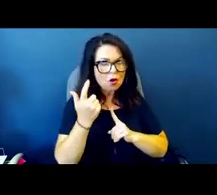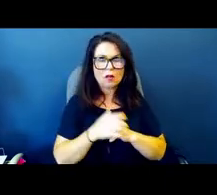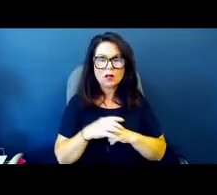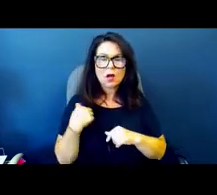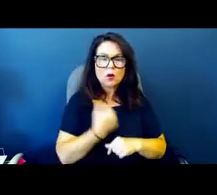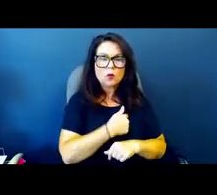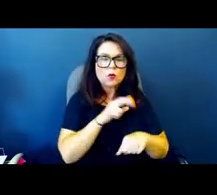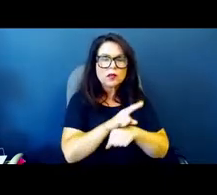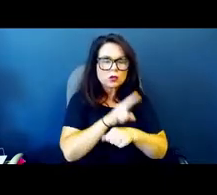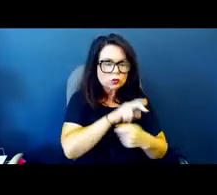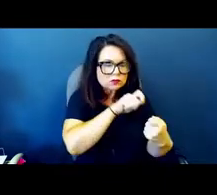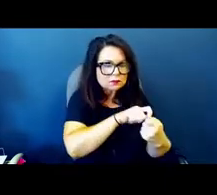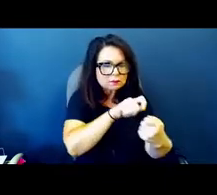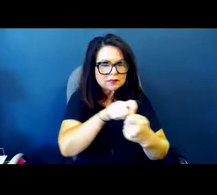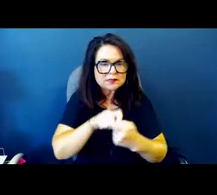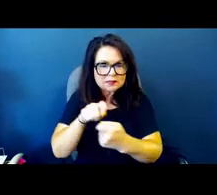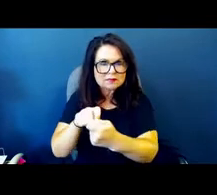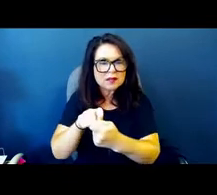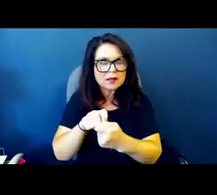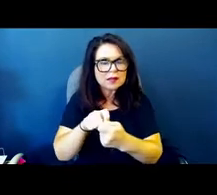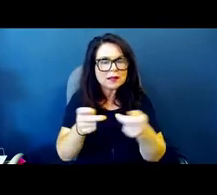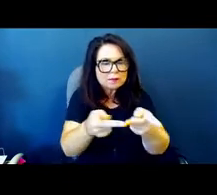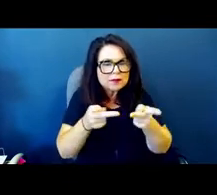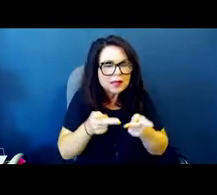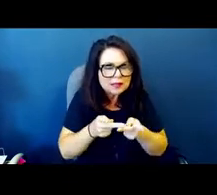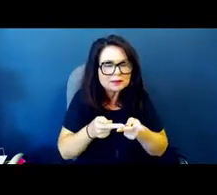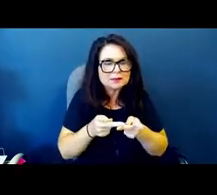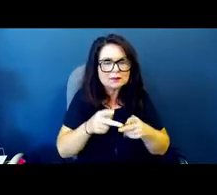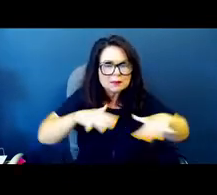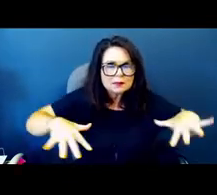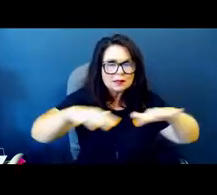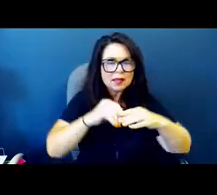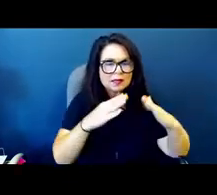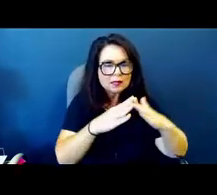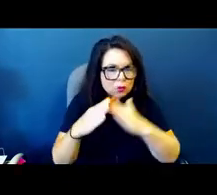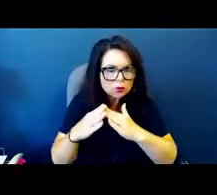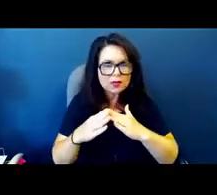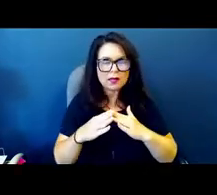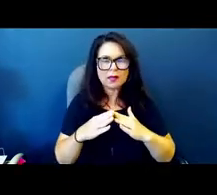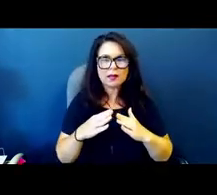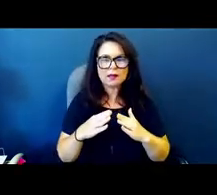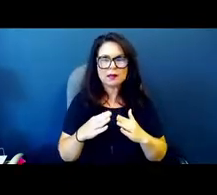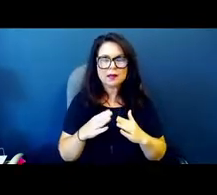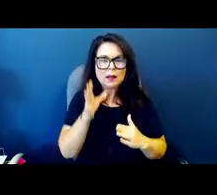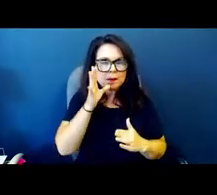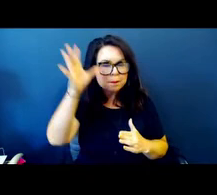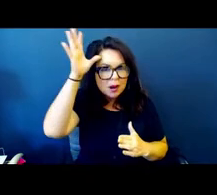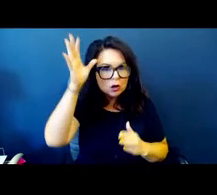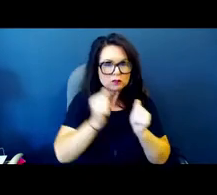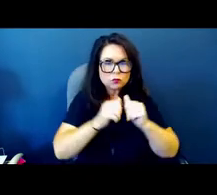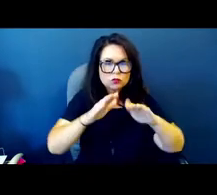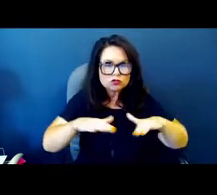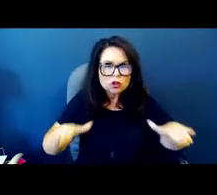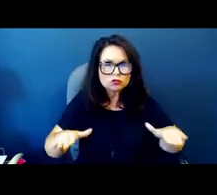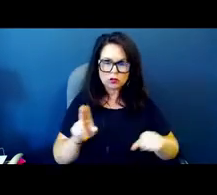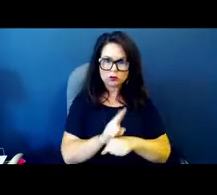and it's a win-win for all of us for the accommodations. And right, I agree, not just the minimum,